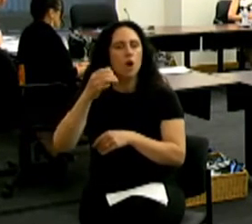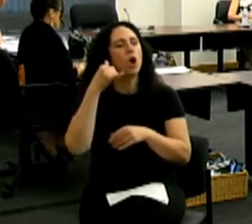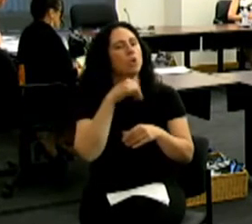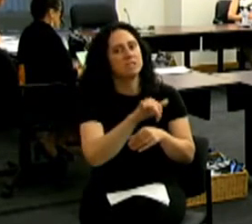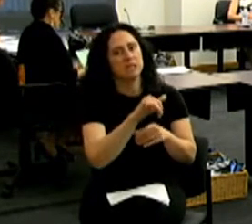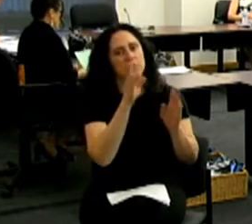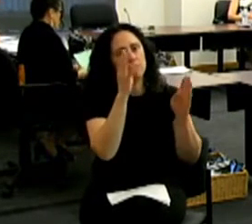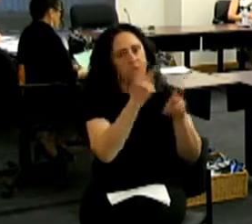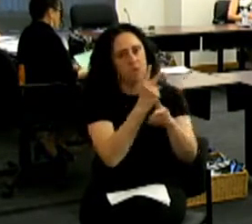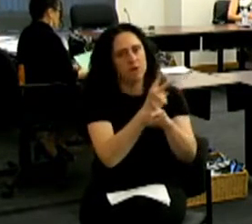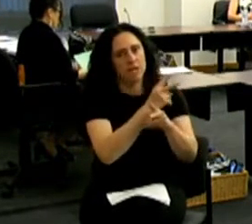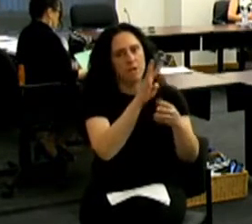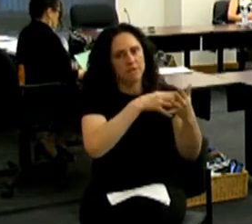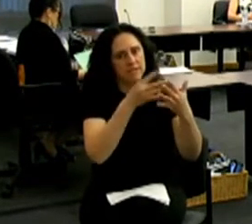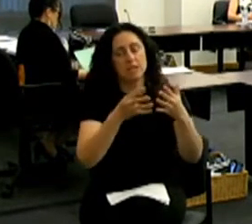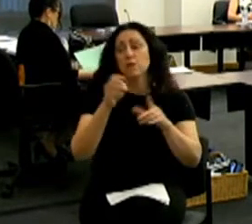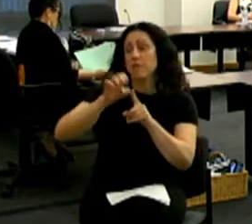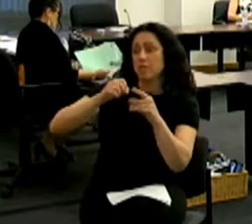it, but